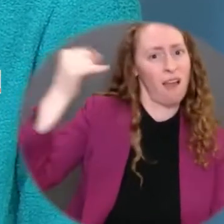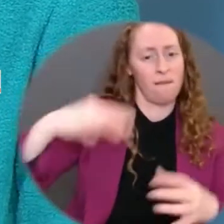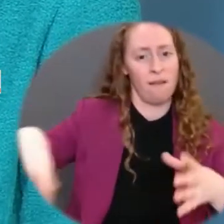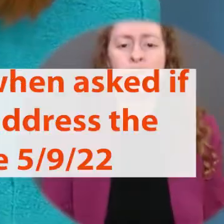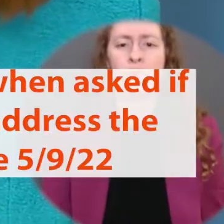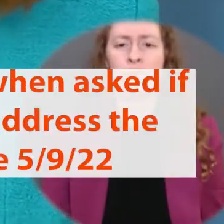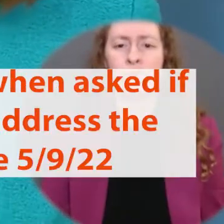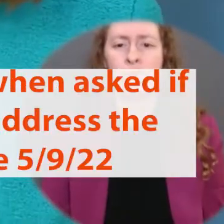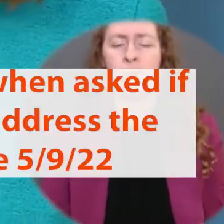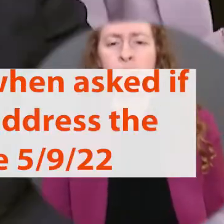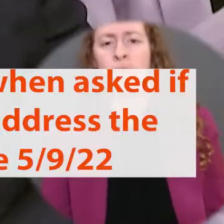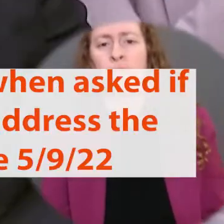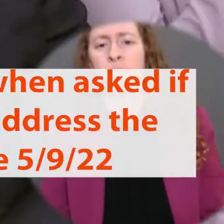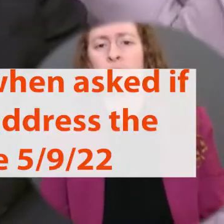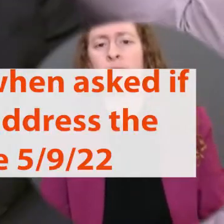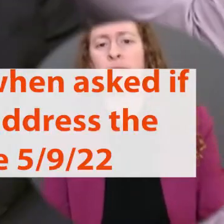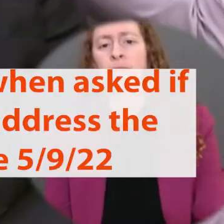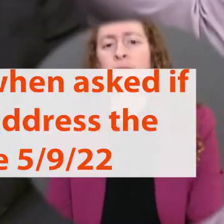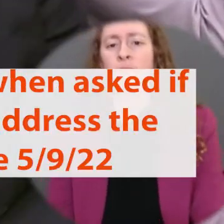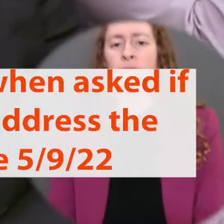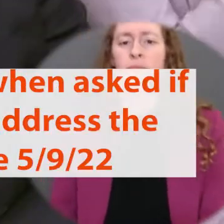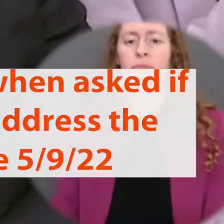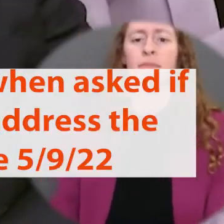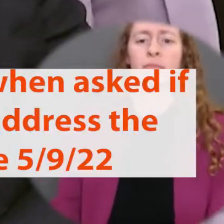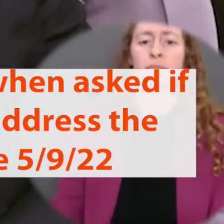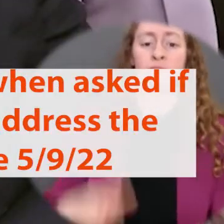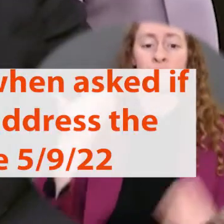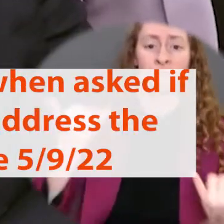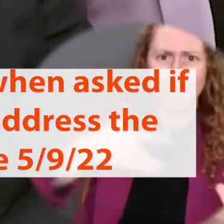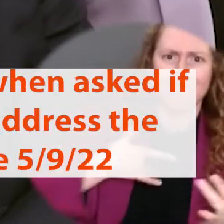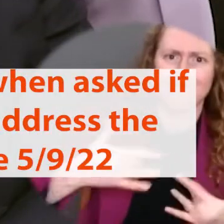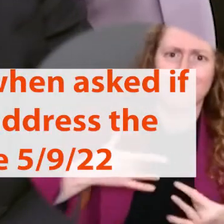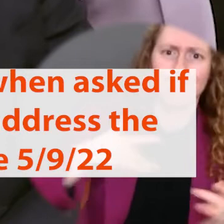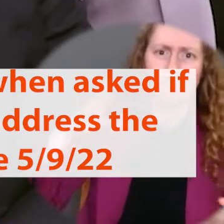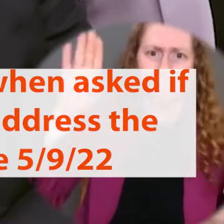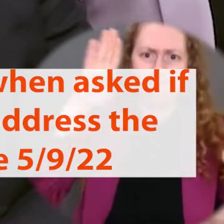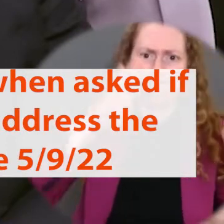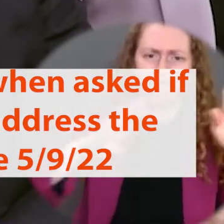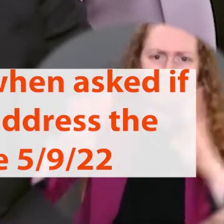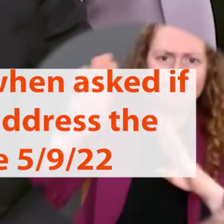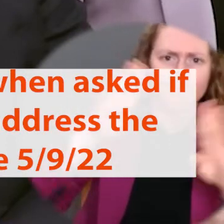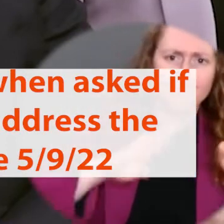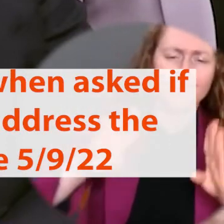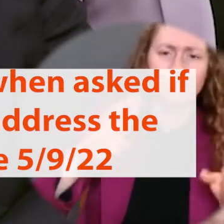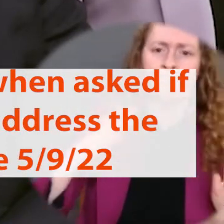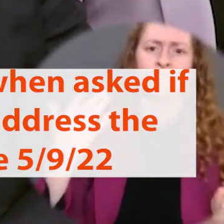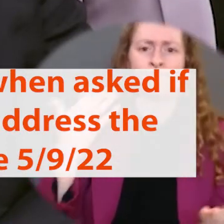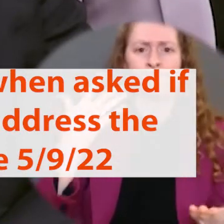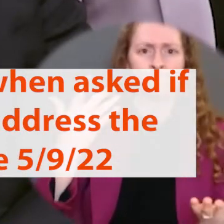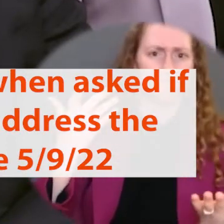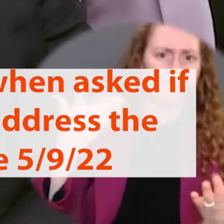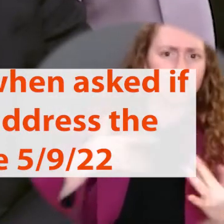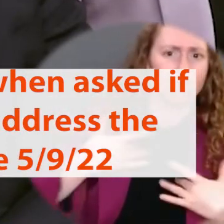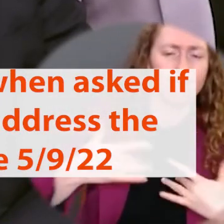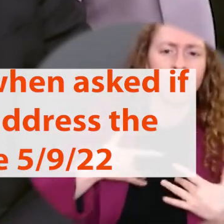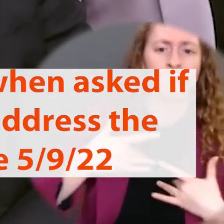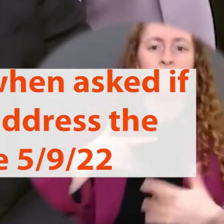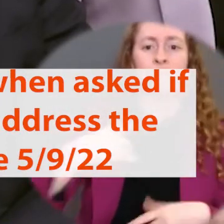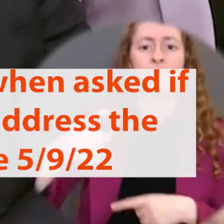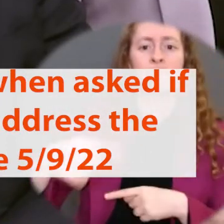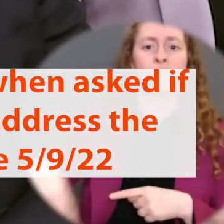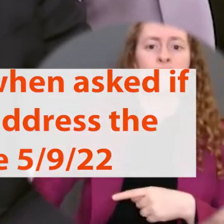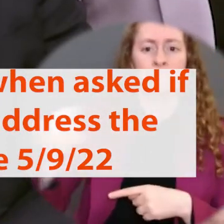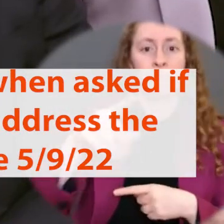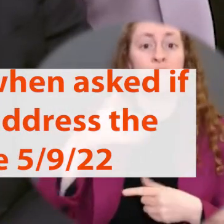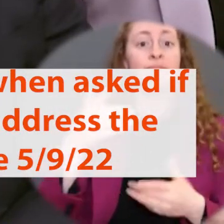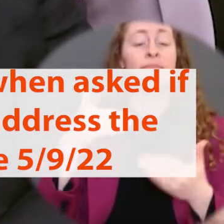speak for themselves. And there is growing concern about a persistent supply issue with infant baby formula. Yeah. There's about a 40% shortage right